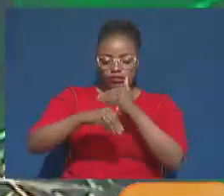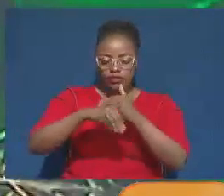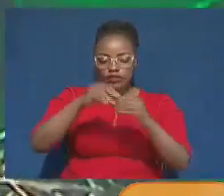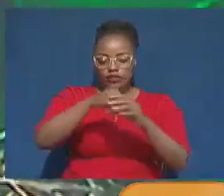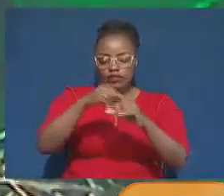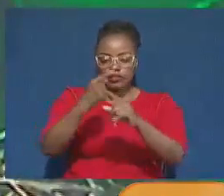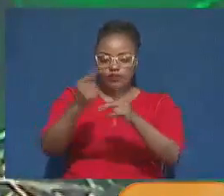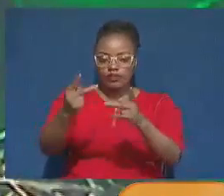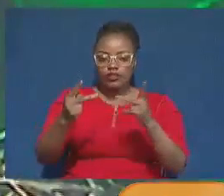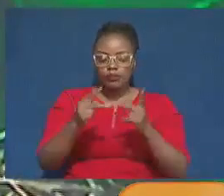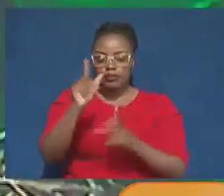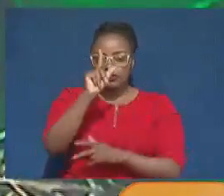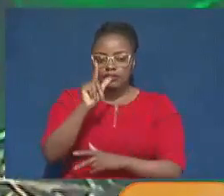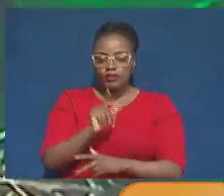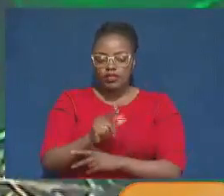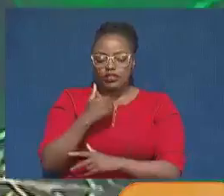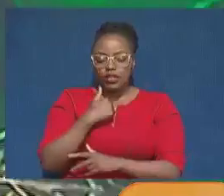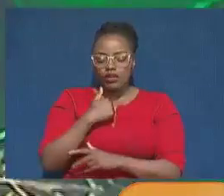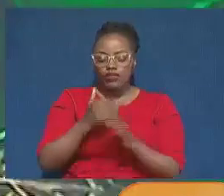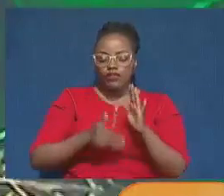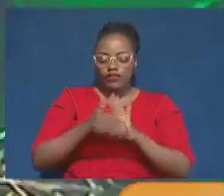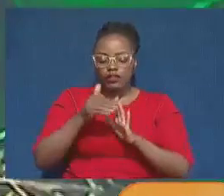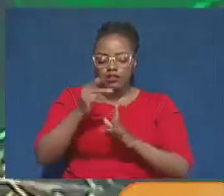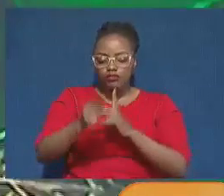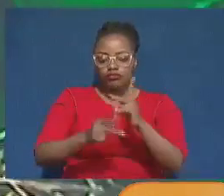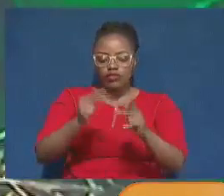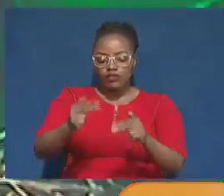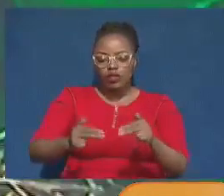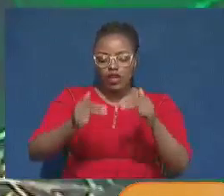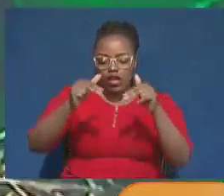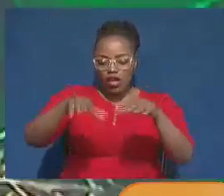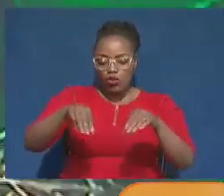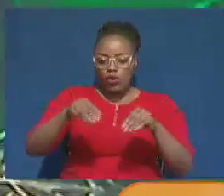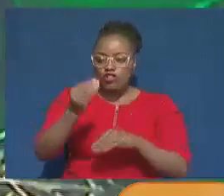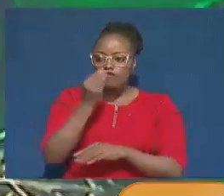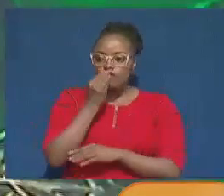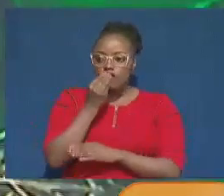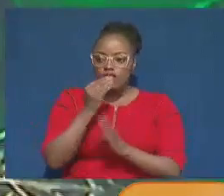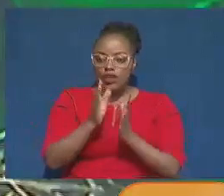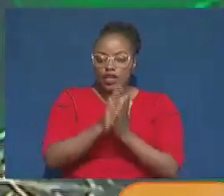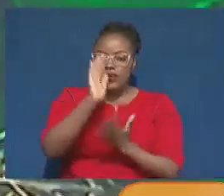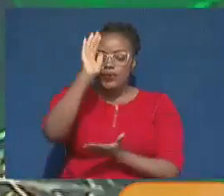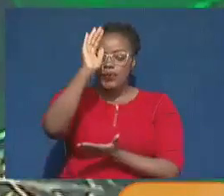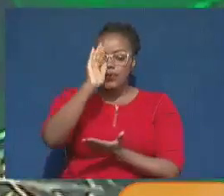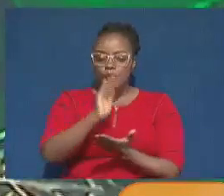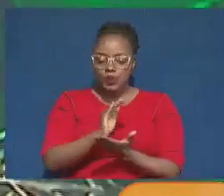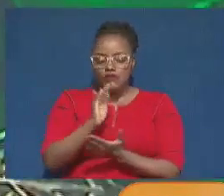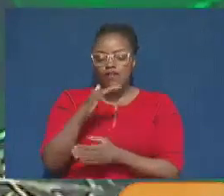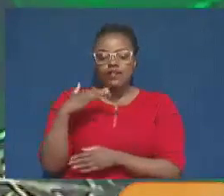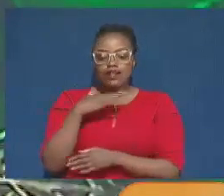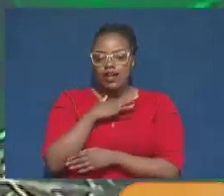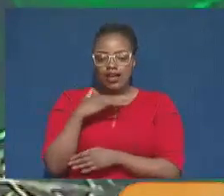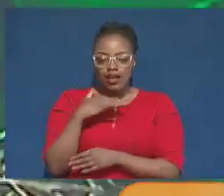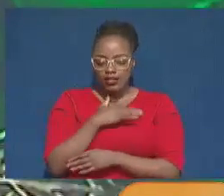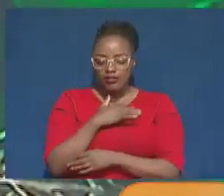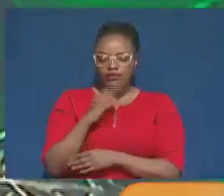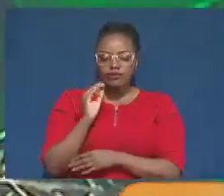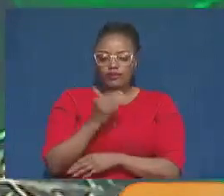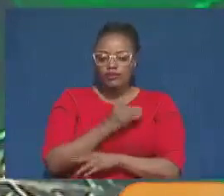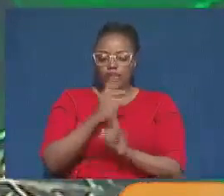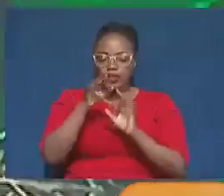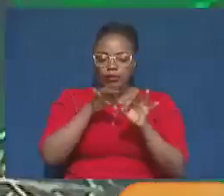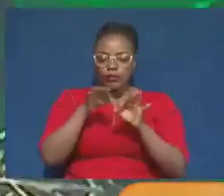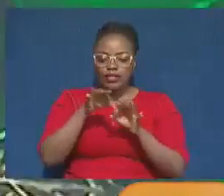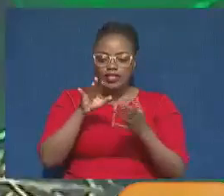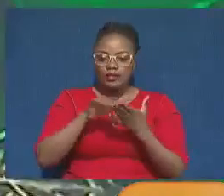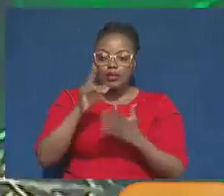region, promises faster processing, higher quality feed, and drastically reduced wastage. Our reporter Dennis Otieno